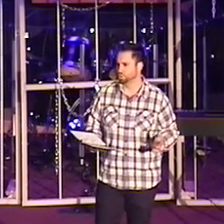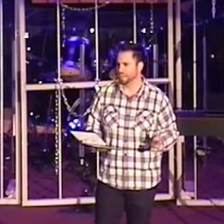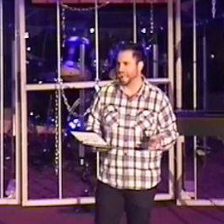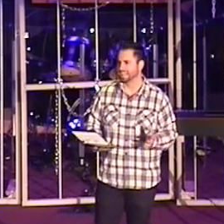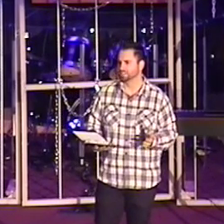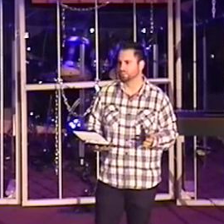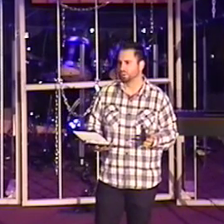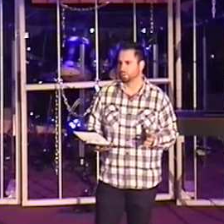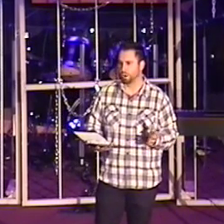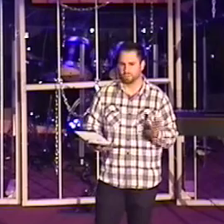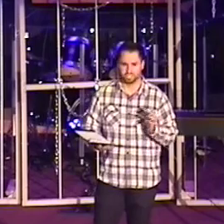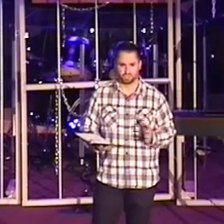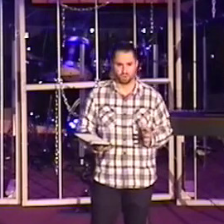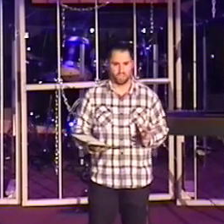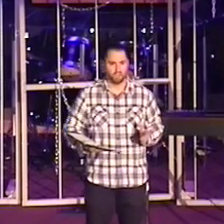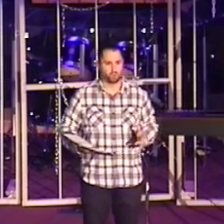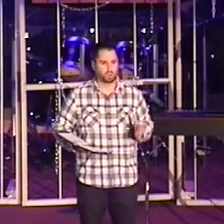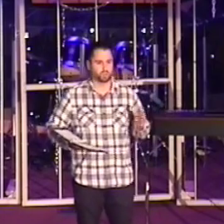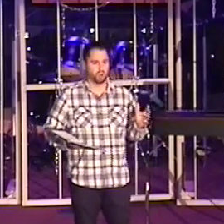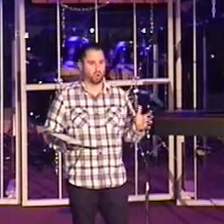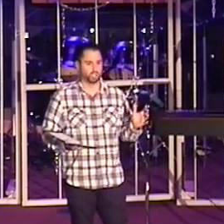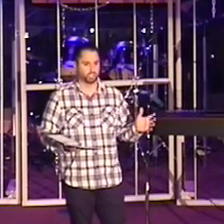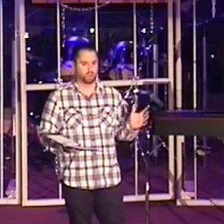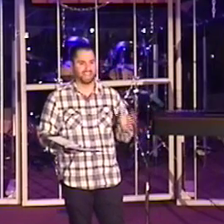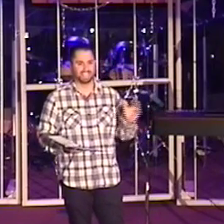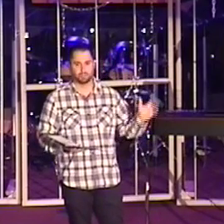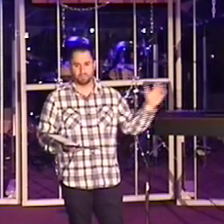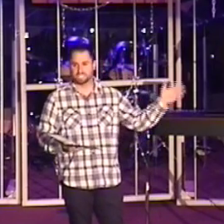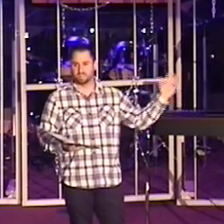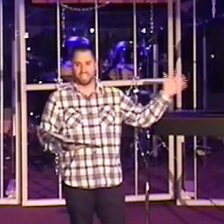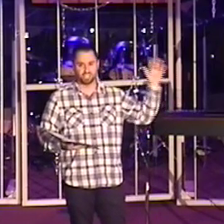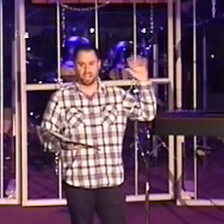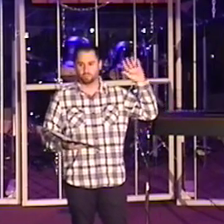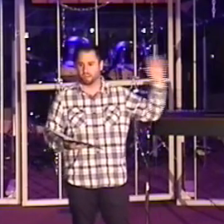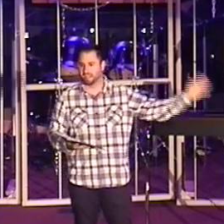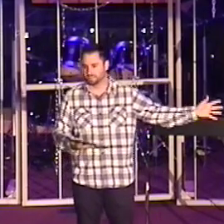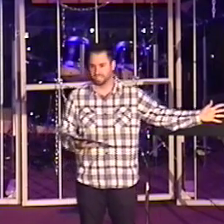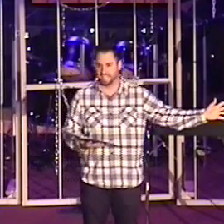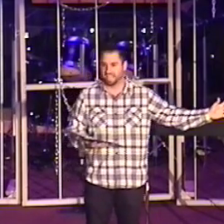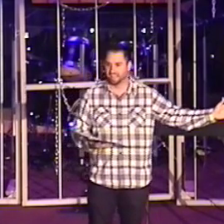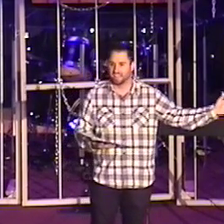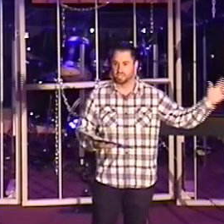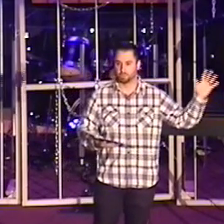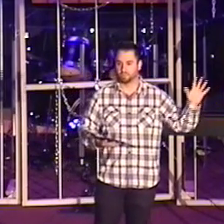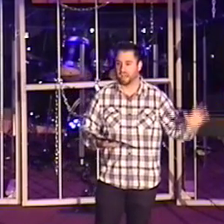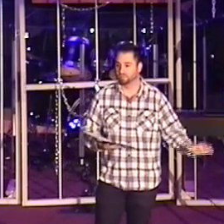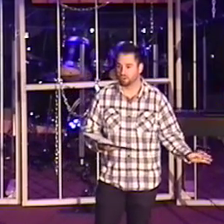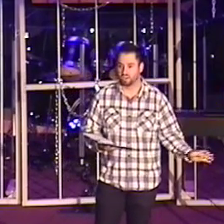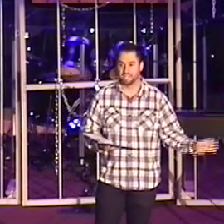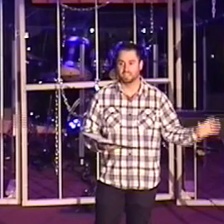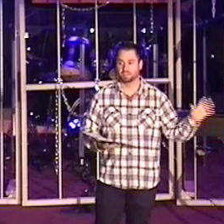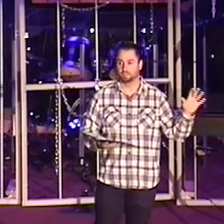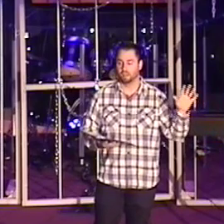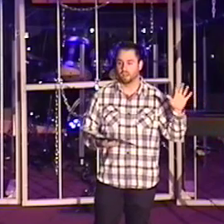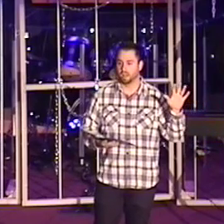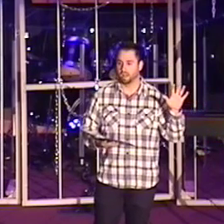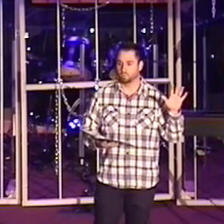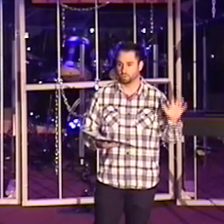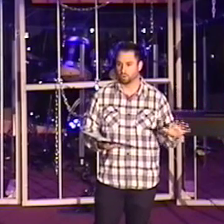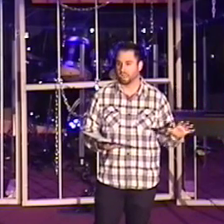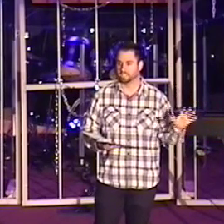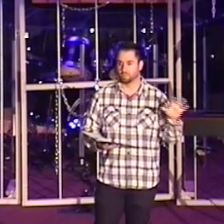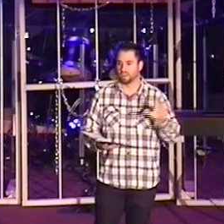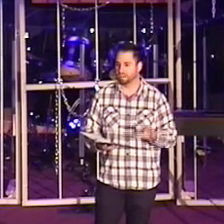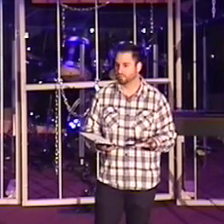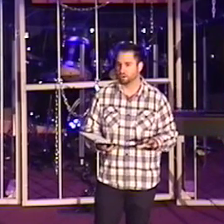we all should ask for what we deserve. Of course, we all should try to get the best paying job we possibly can to provide for our kingdom